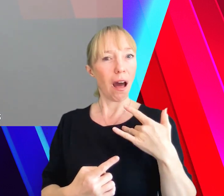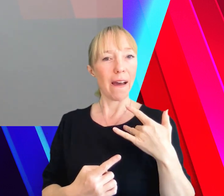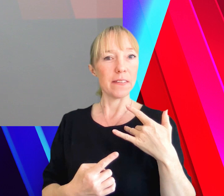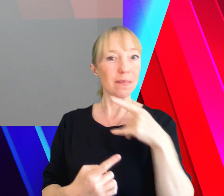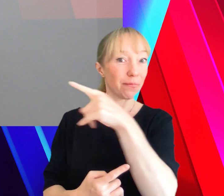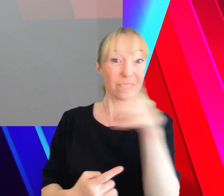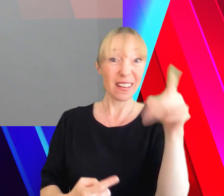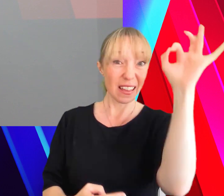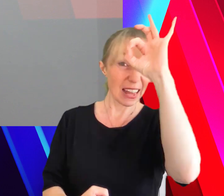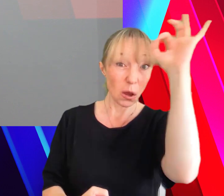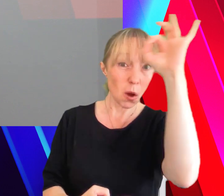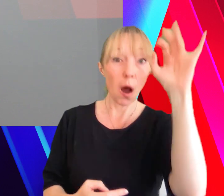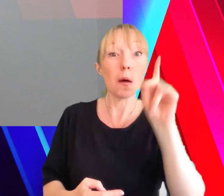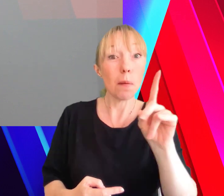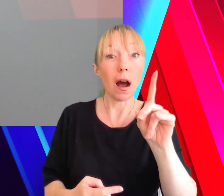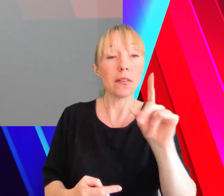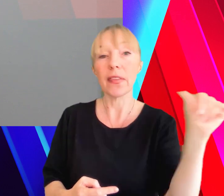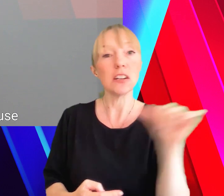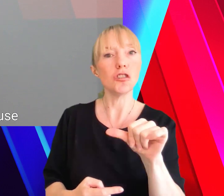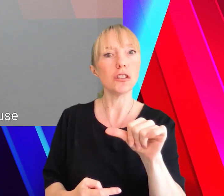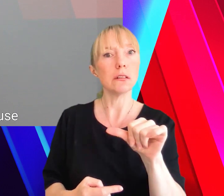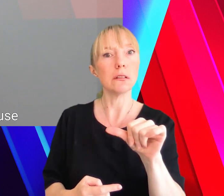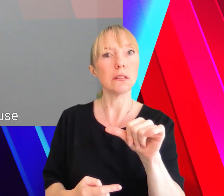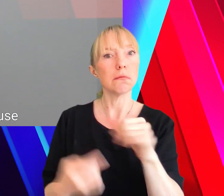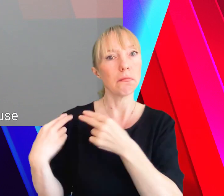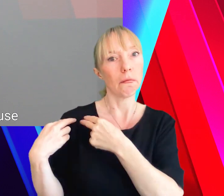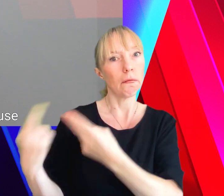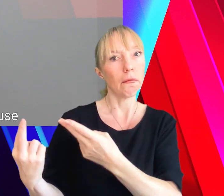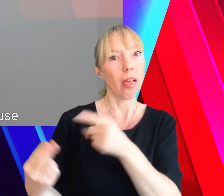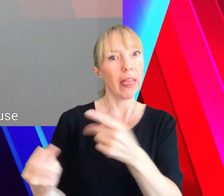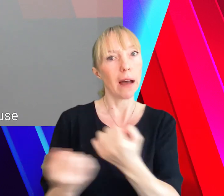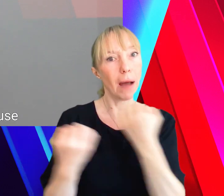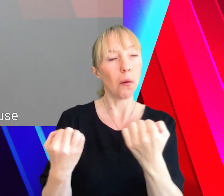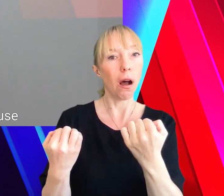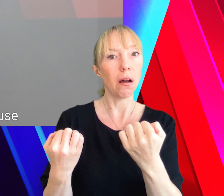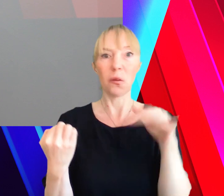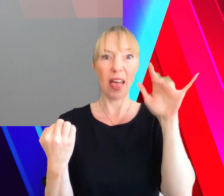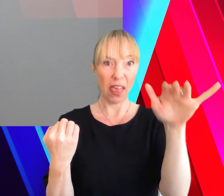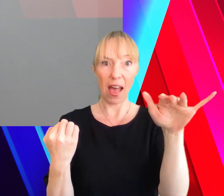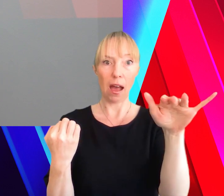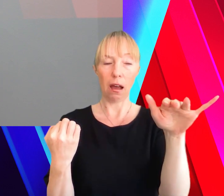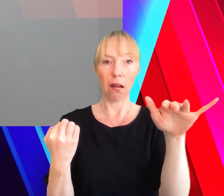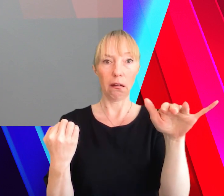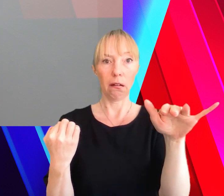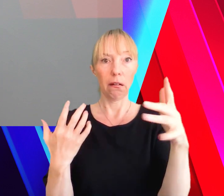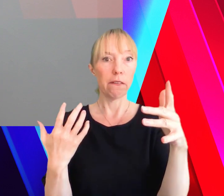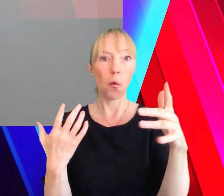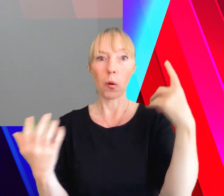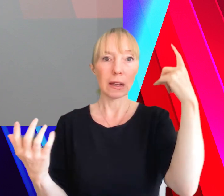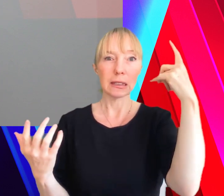our lives that they're probably not necessarily aware of, but they shouldn't shy away from, because they've put themselves up